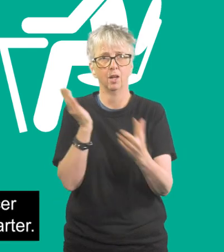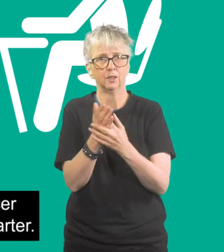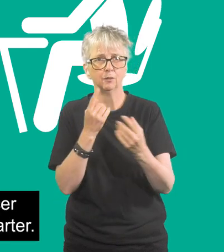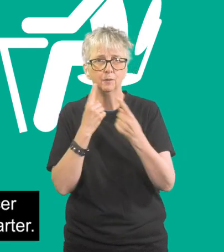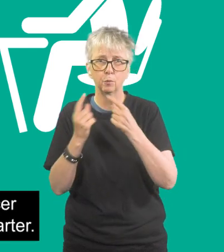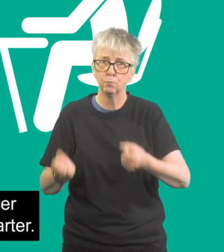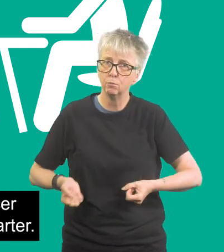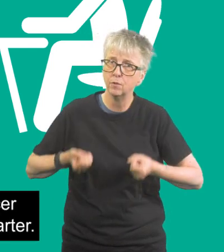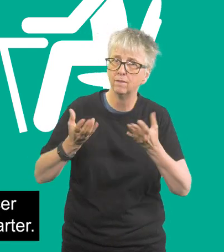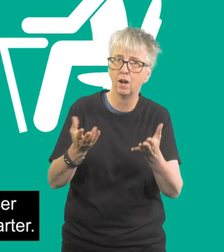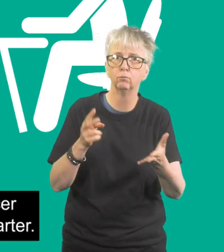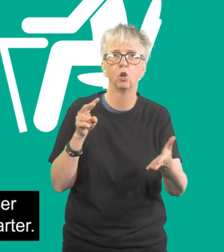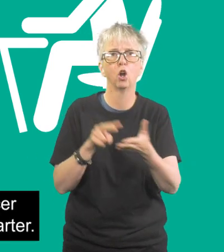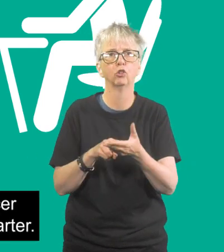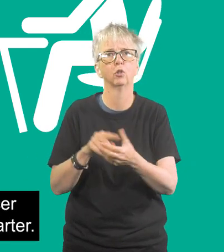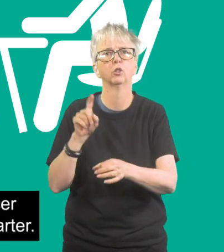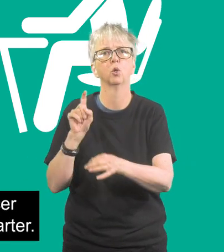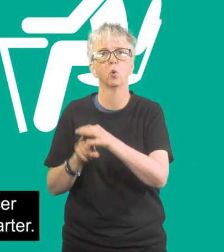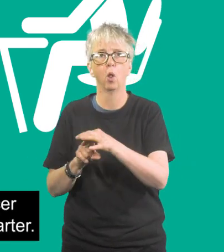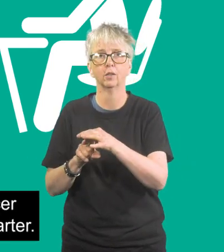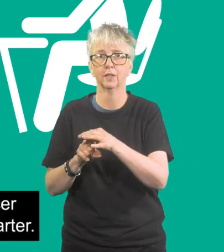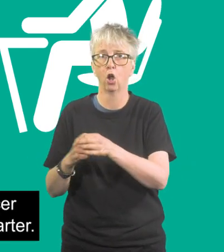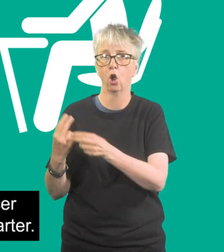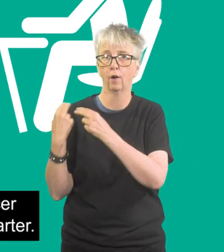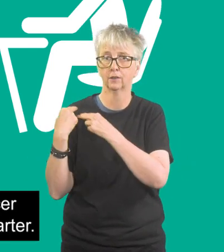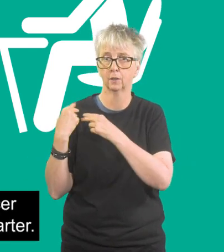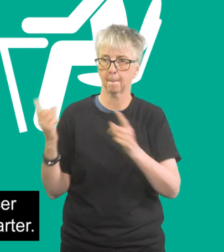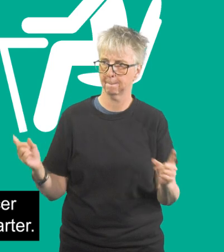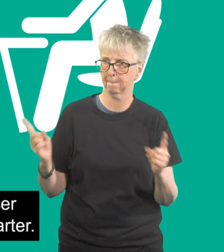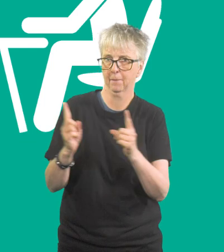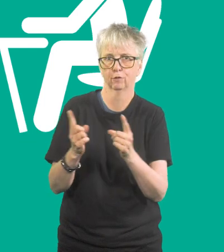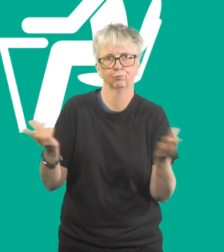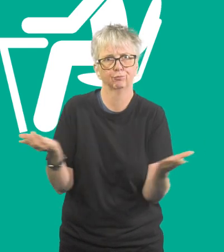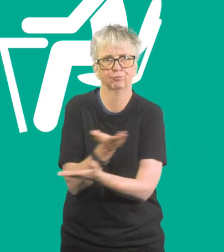and the contract and quality officer to agree timelines for work each quarter.